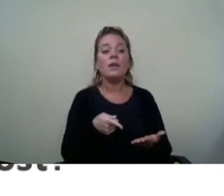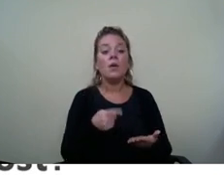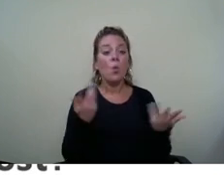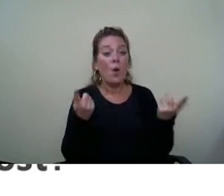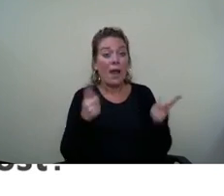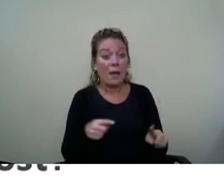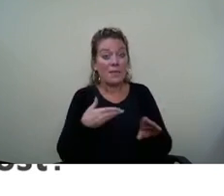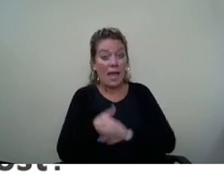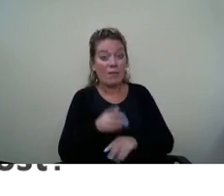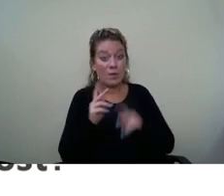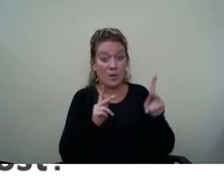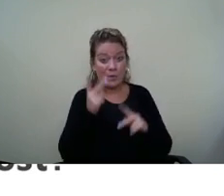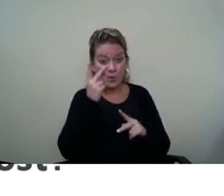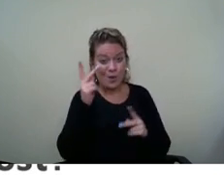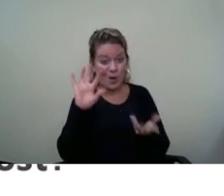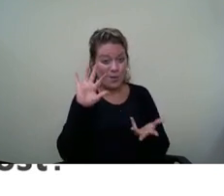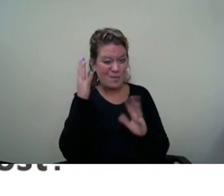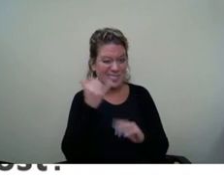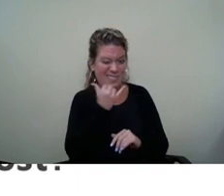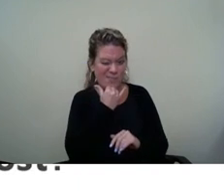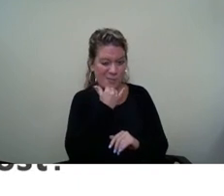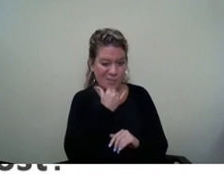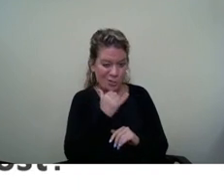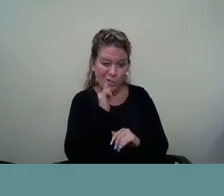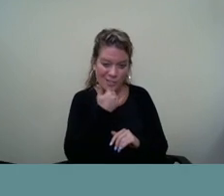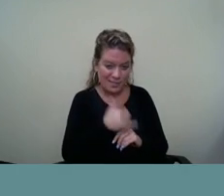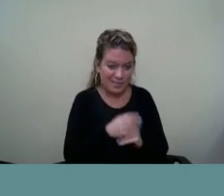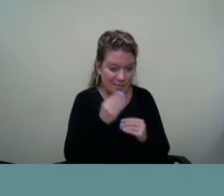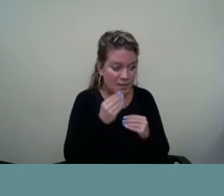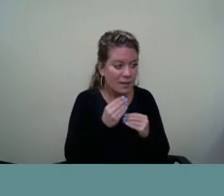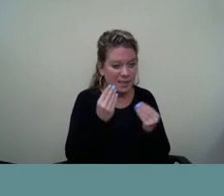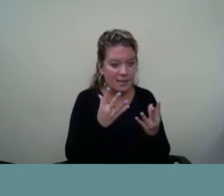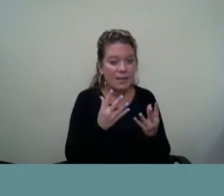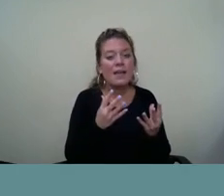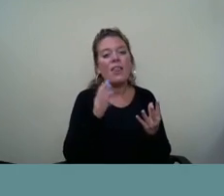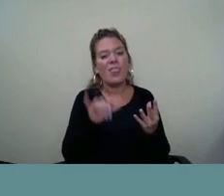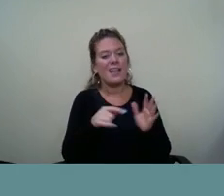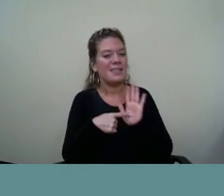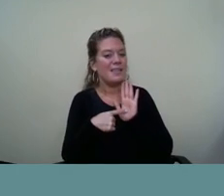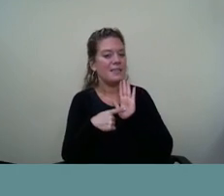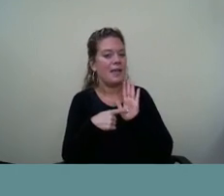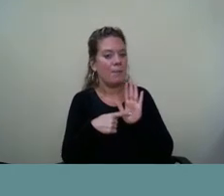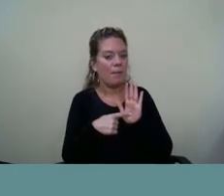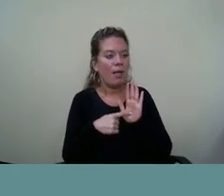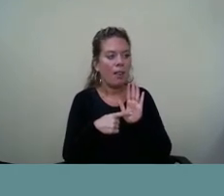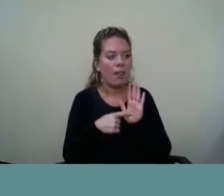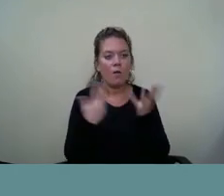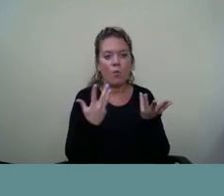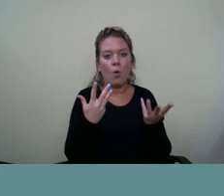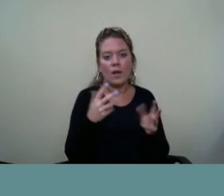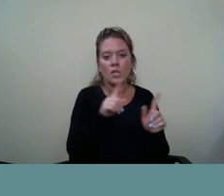saw misinformation. And this is an example of something that a survey participant would